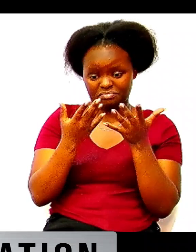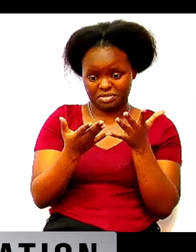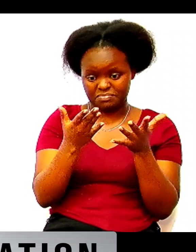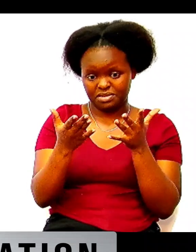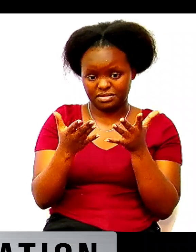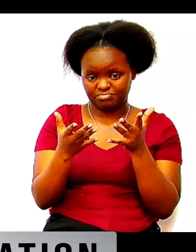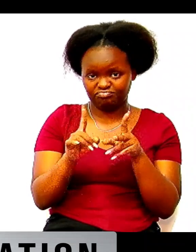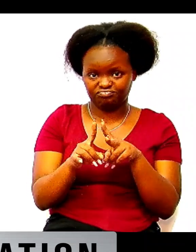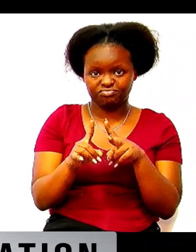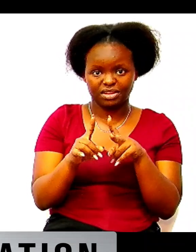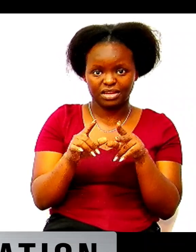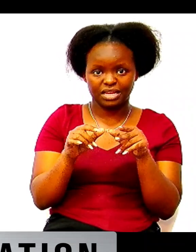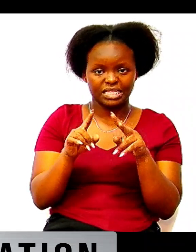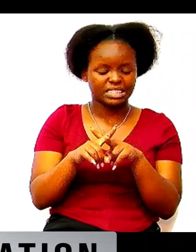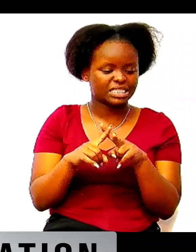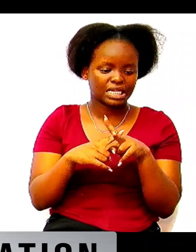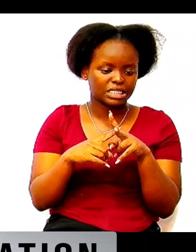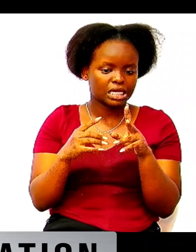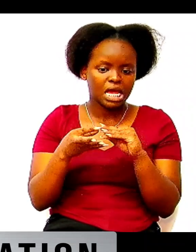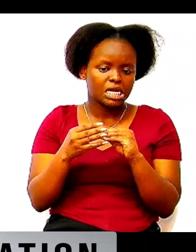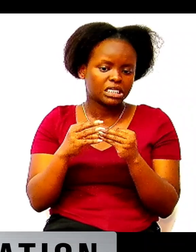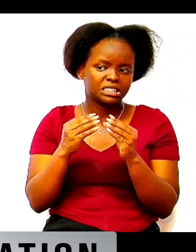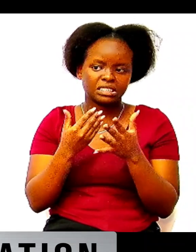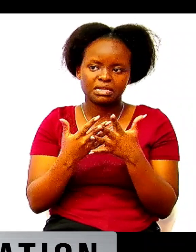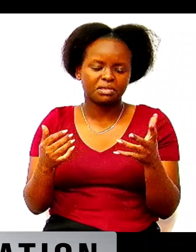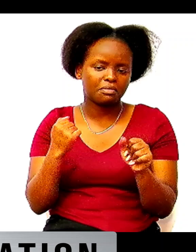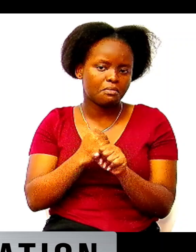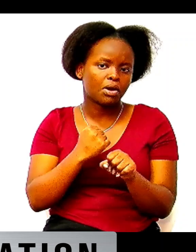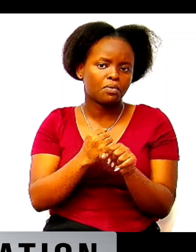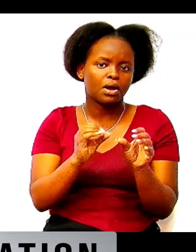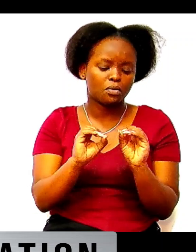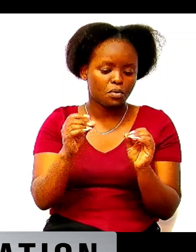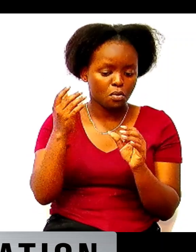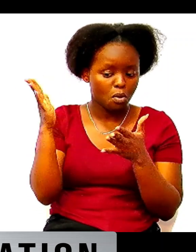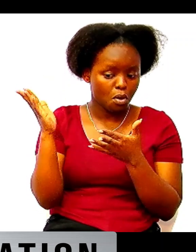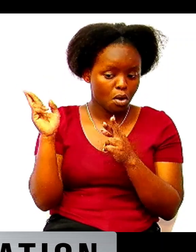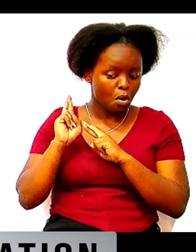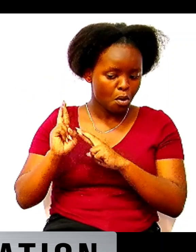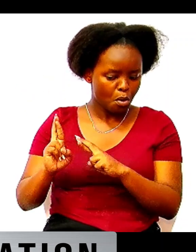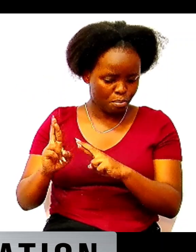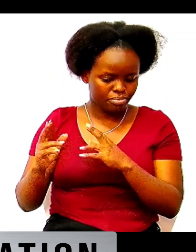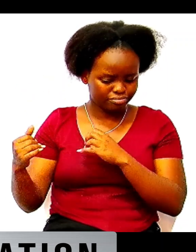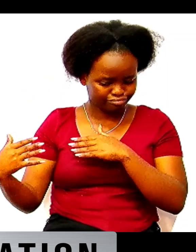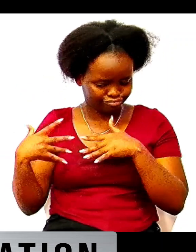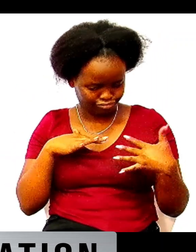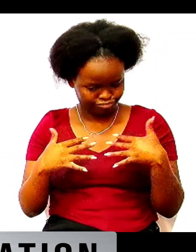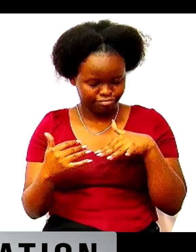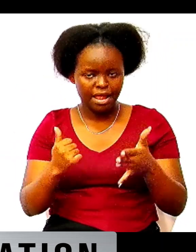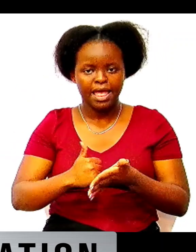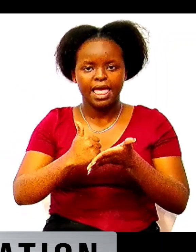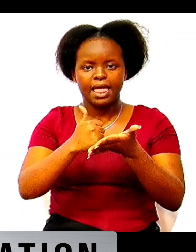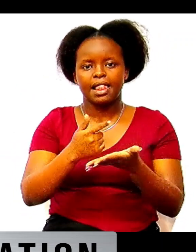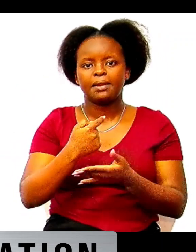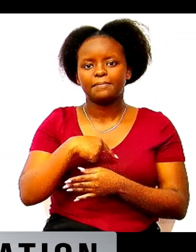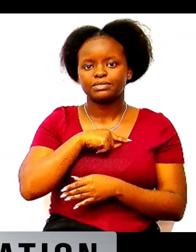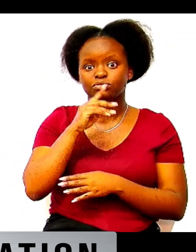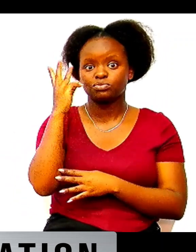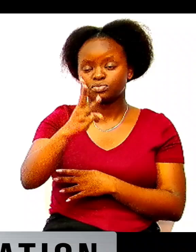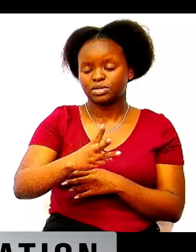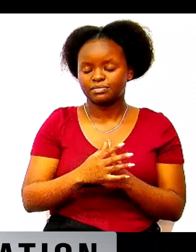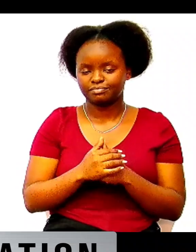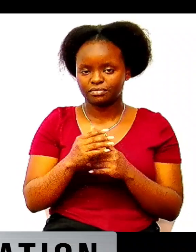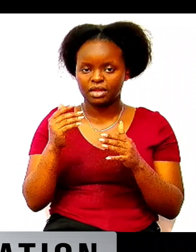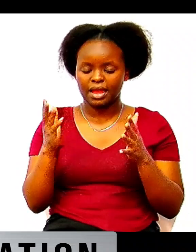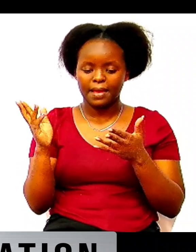that does not really work. So we hope that the pull and push is going to help us. It is important that we are also